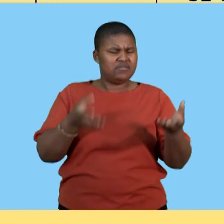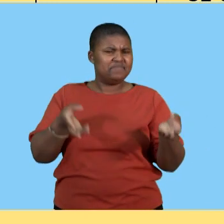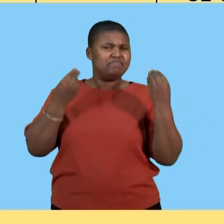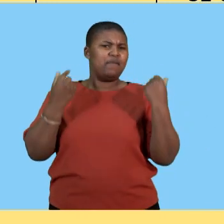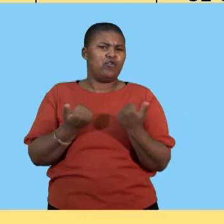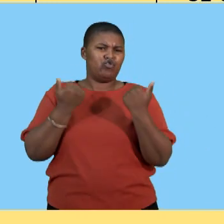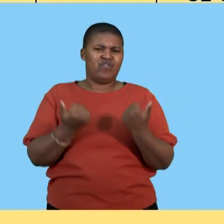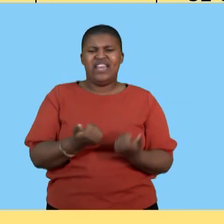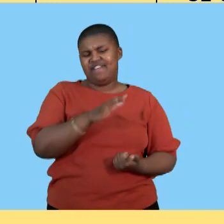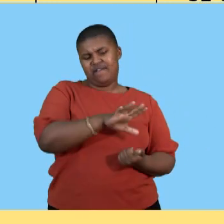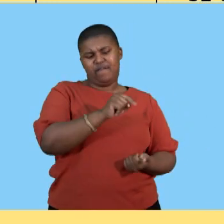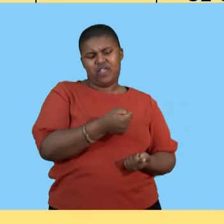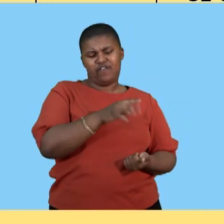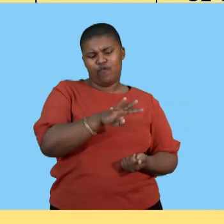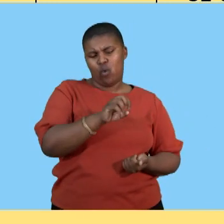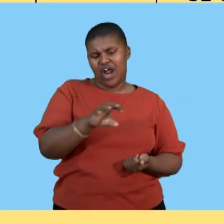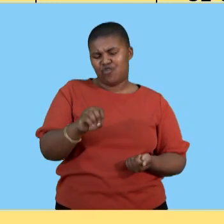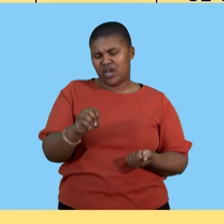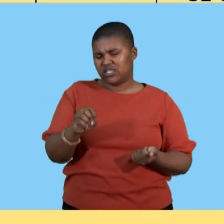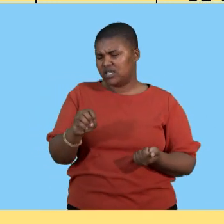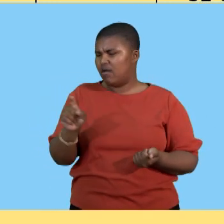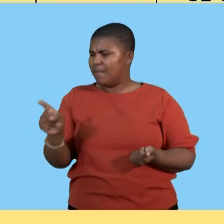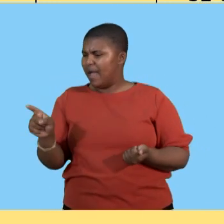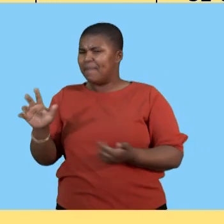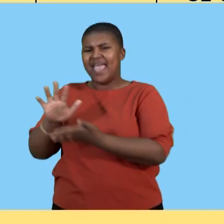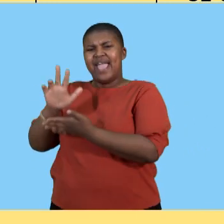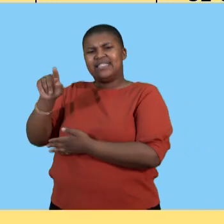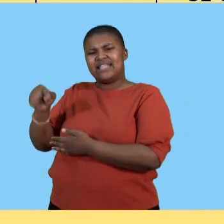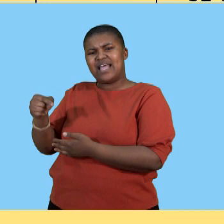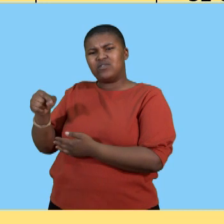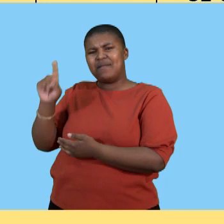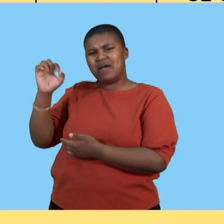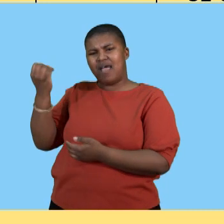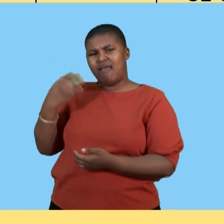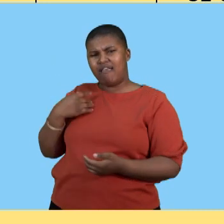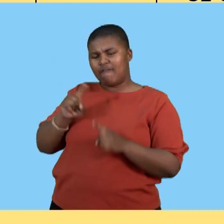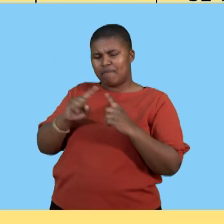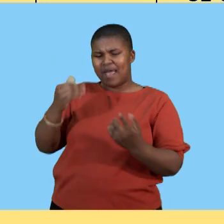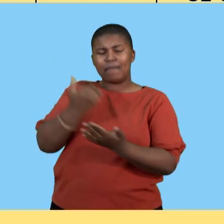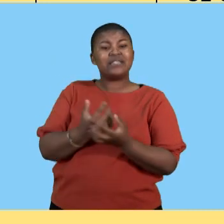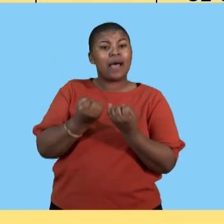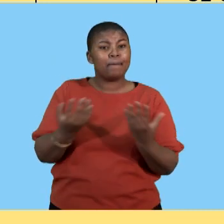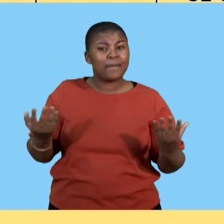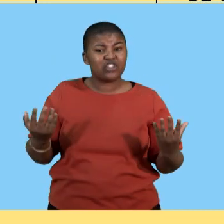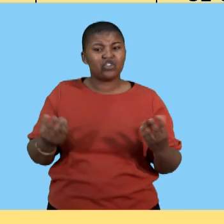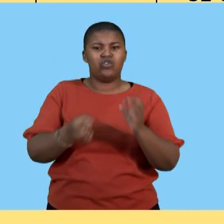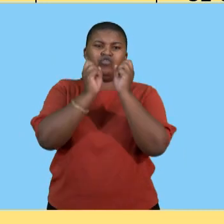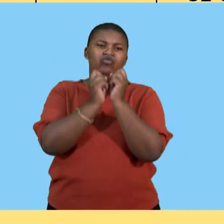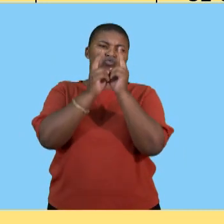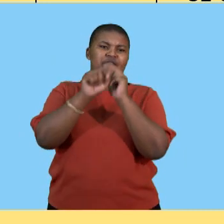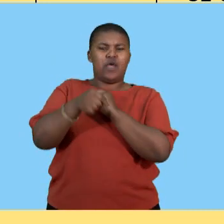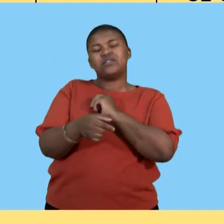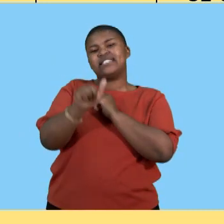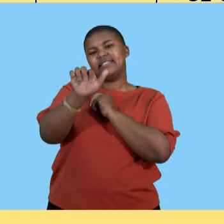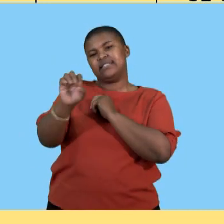received and what we are supposed to receive, there's an amount that is still owing. And that amount that is due to